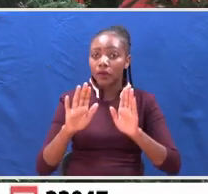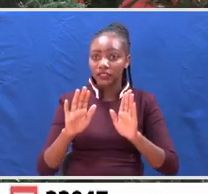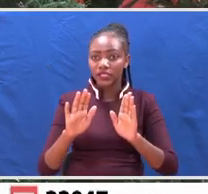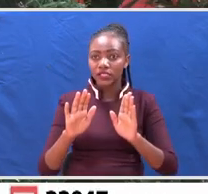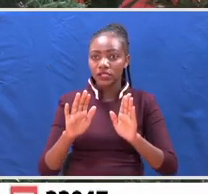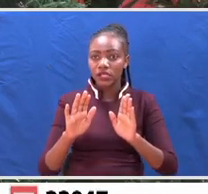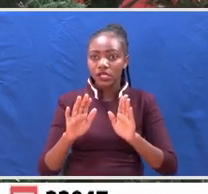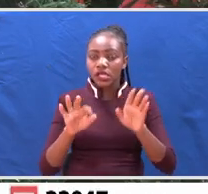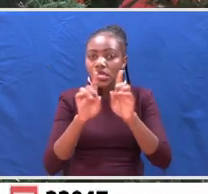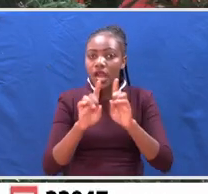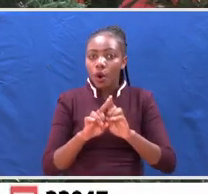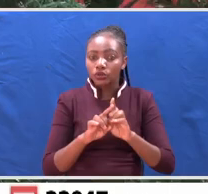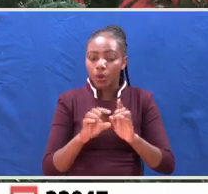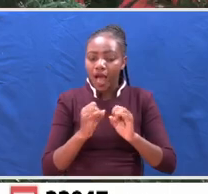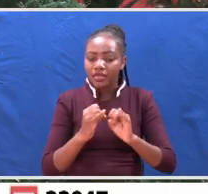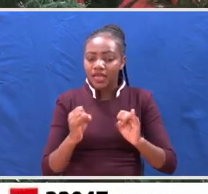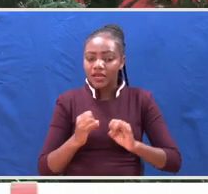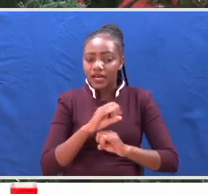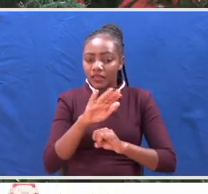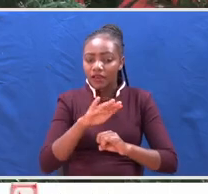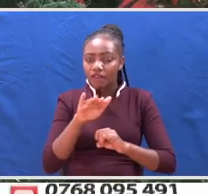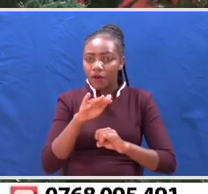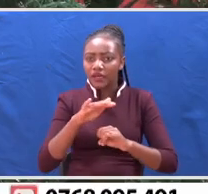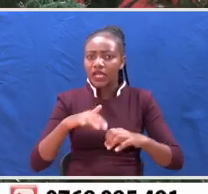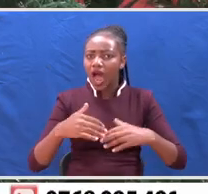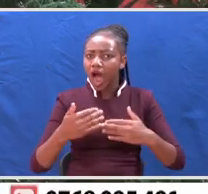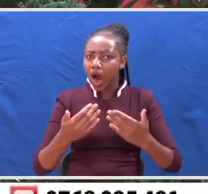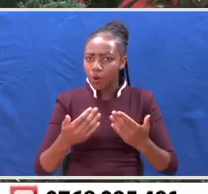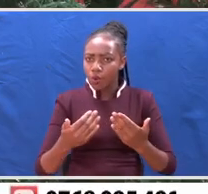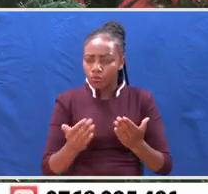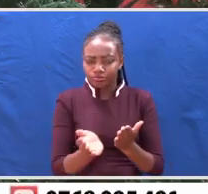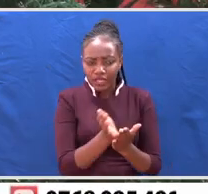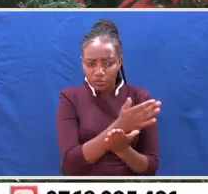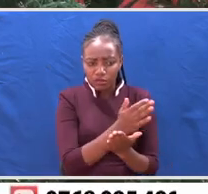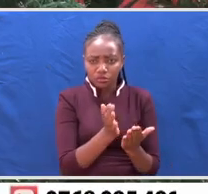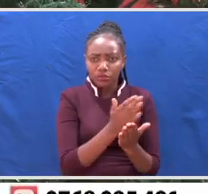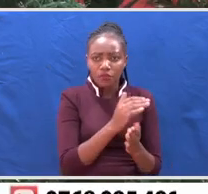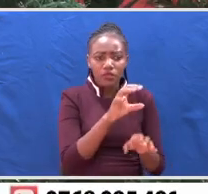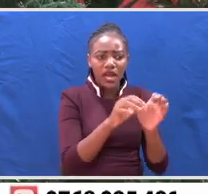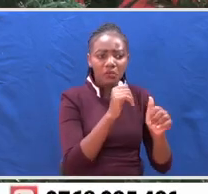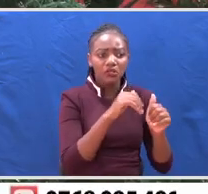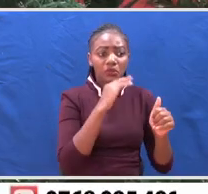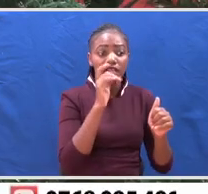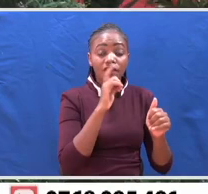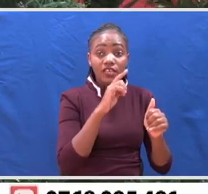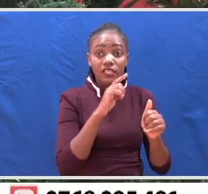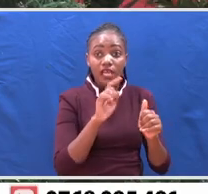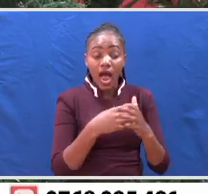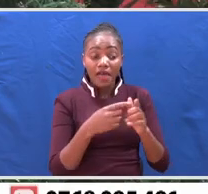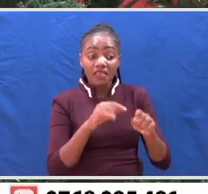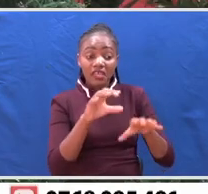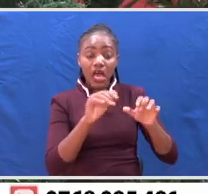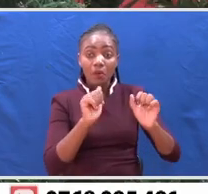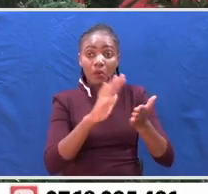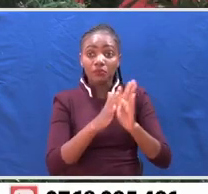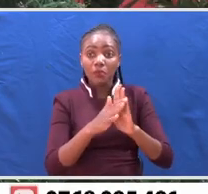often regarded as garbage collectors since they play a unique role in clearing carcasses, which pose a danger to other creatures in